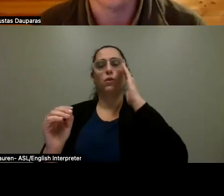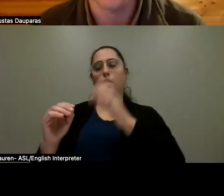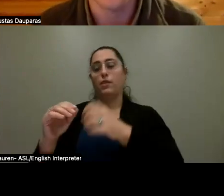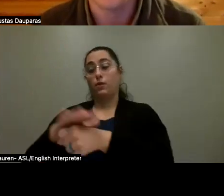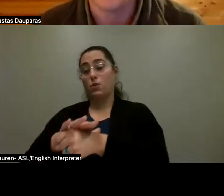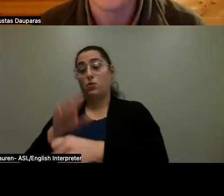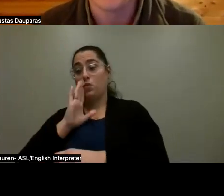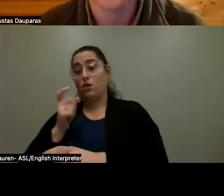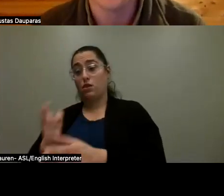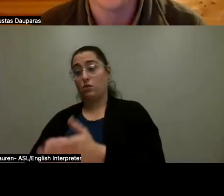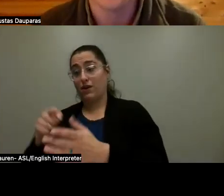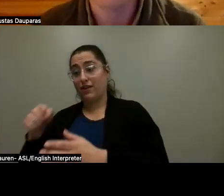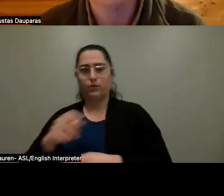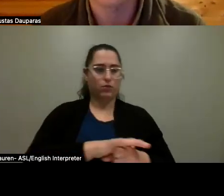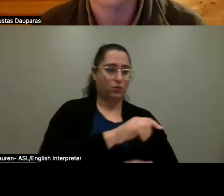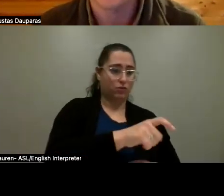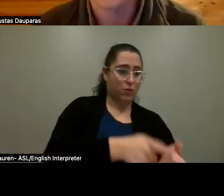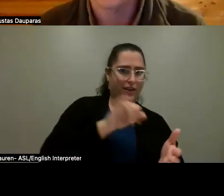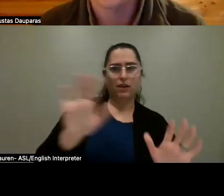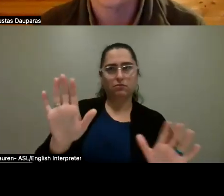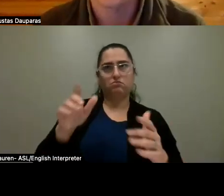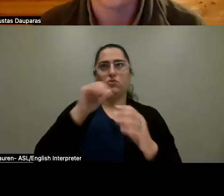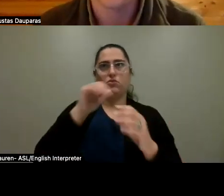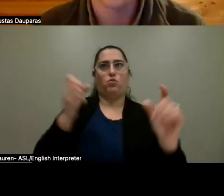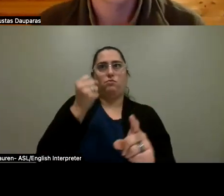with why that's also working.